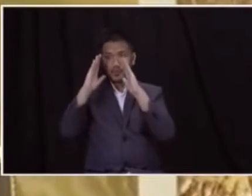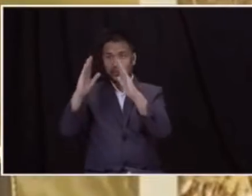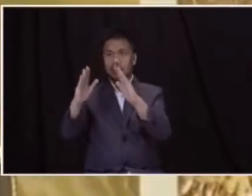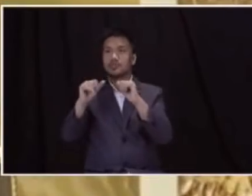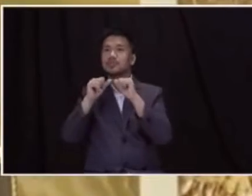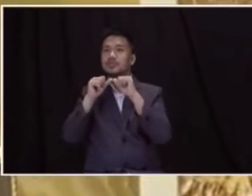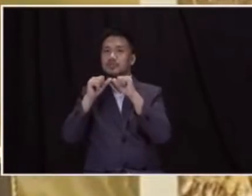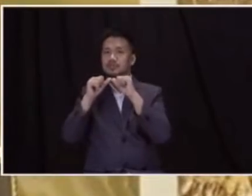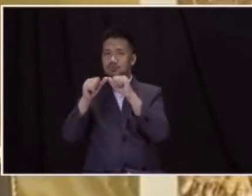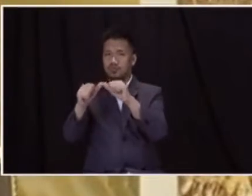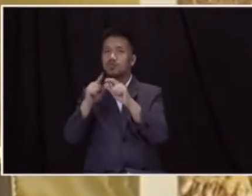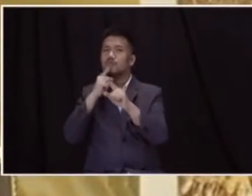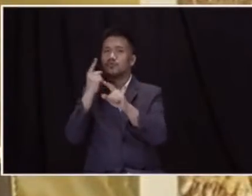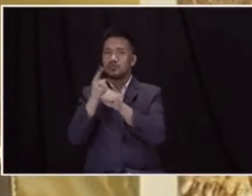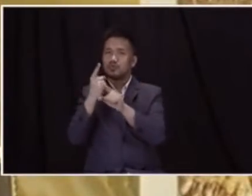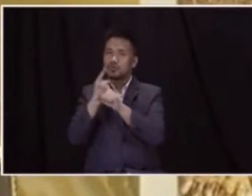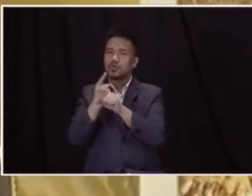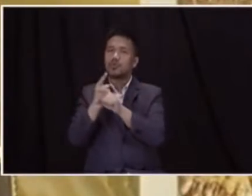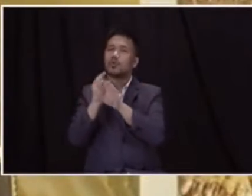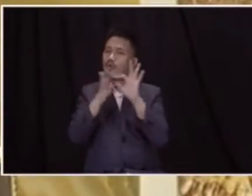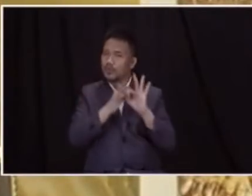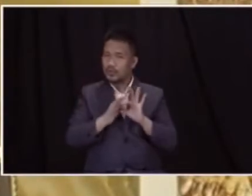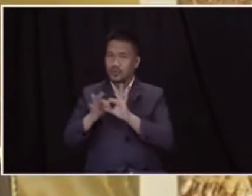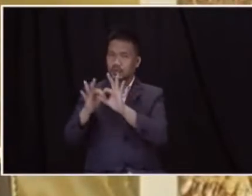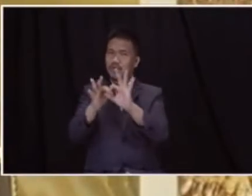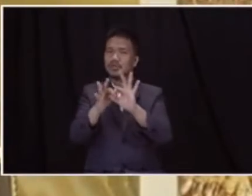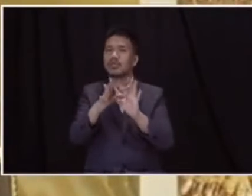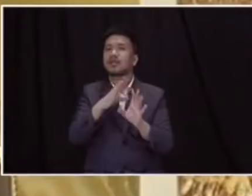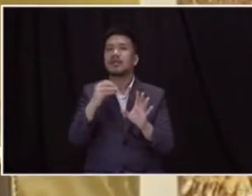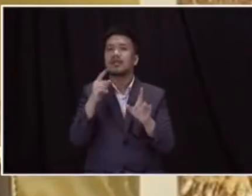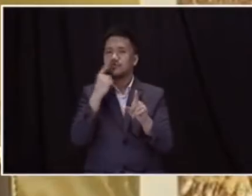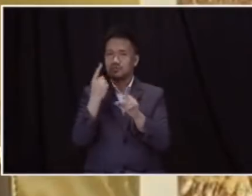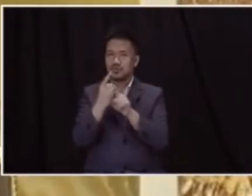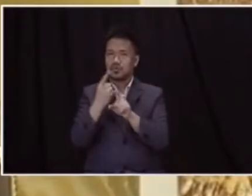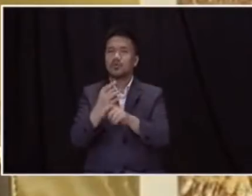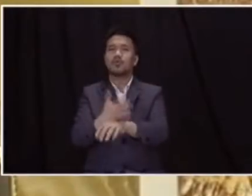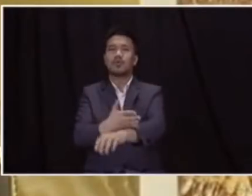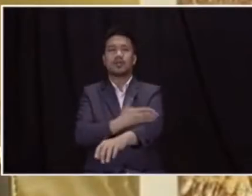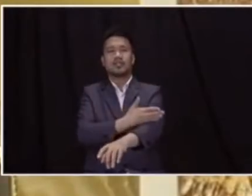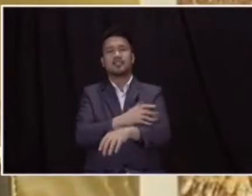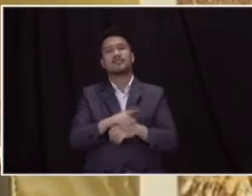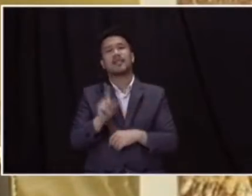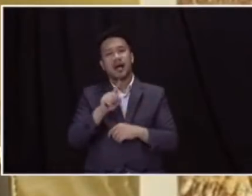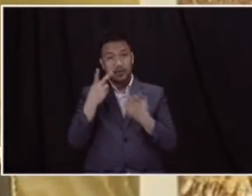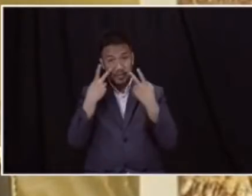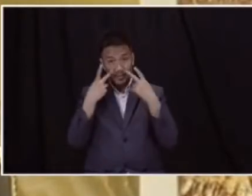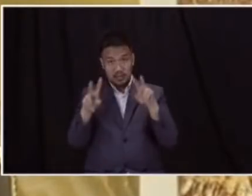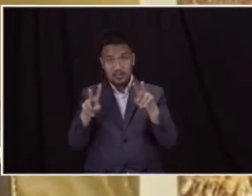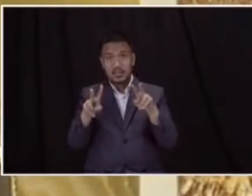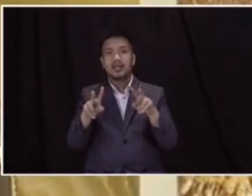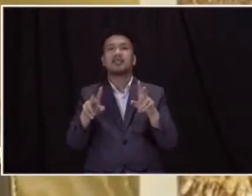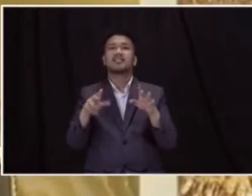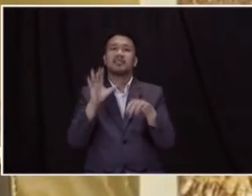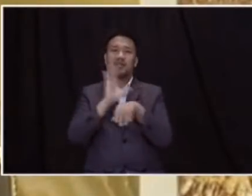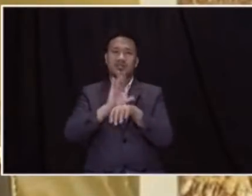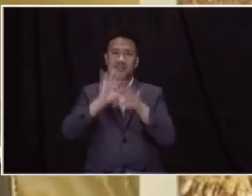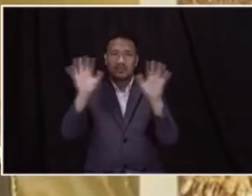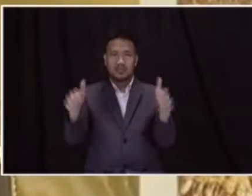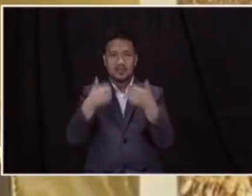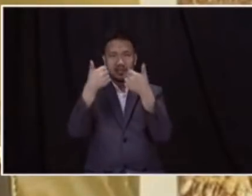and authentic progress. As we can see, the pastoral challenge